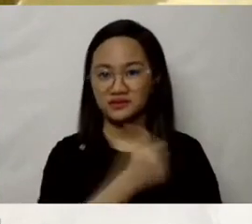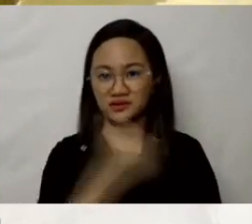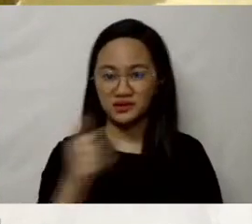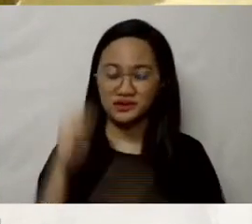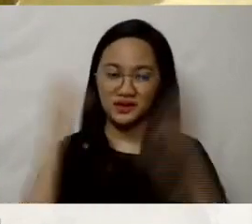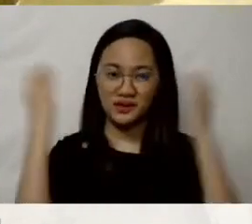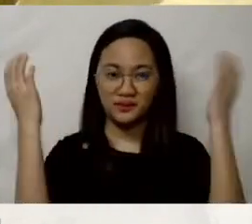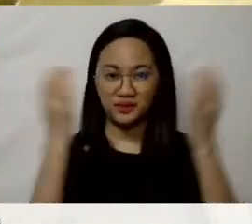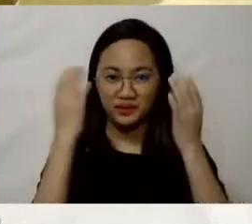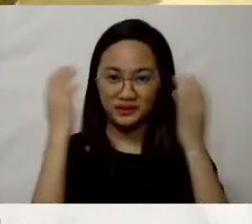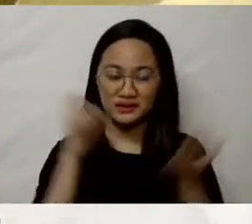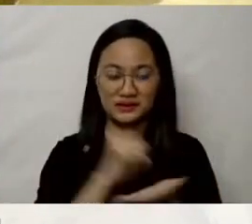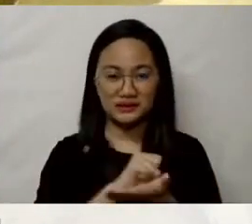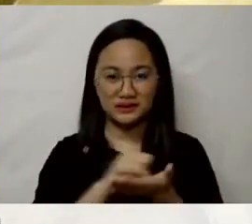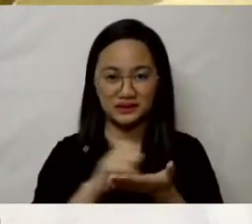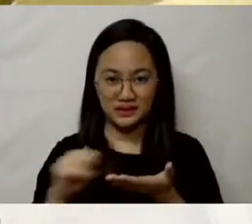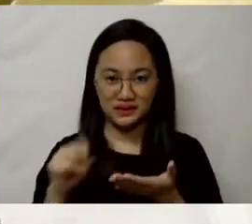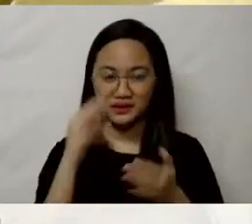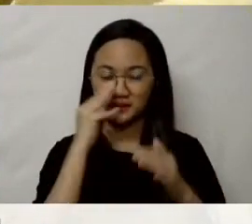sacred mysteries.